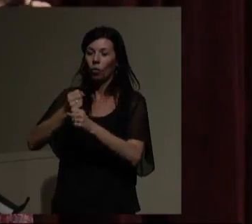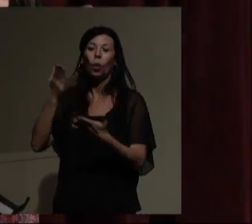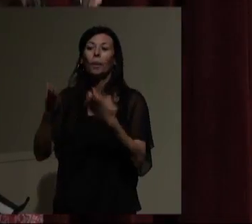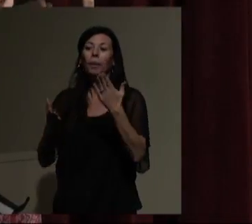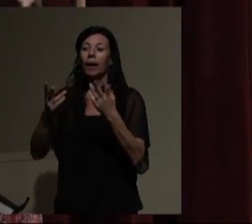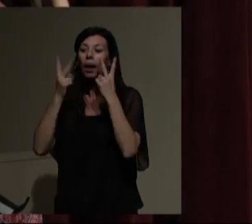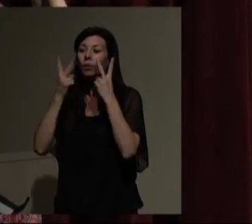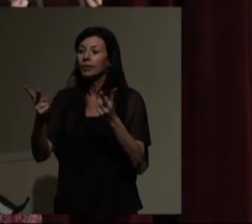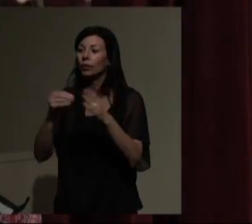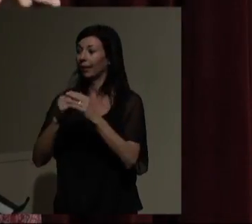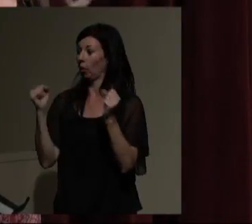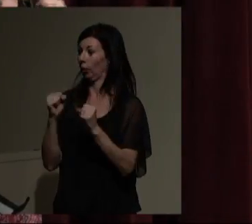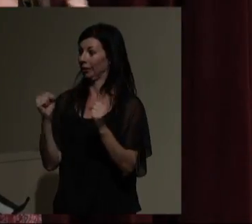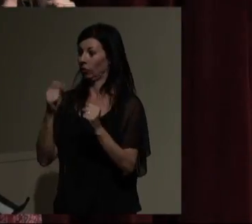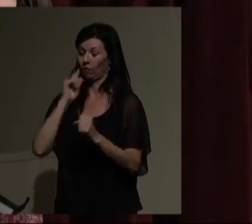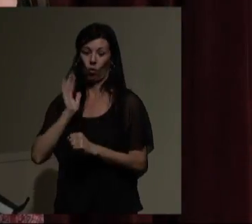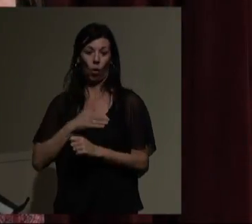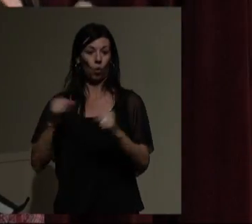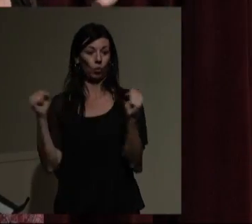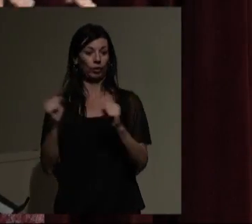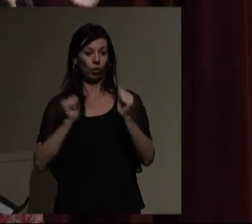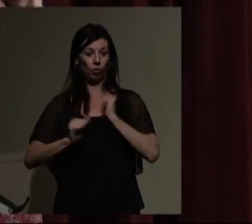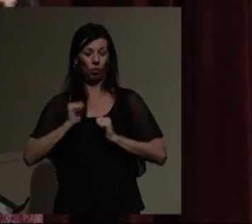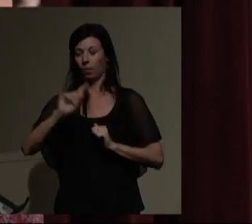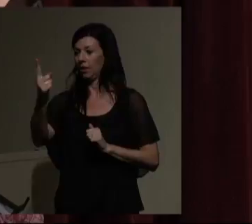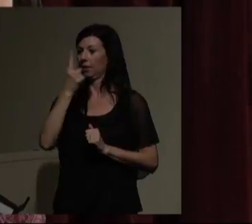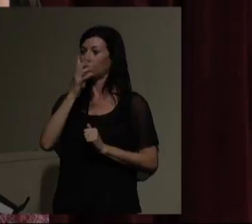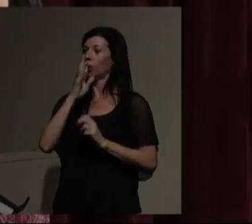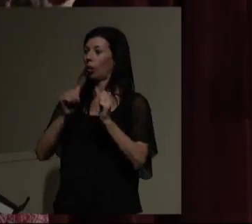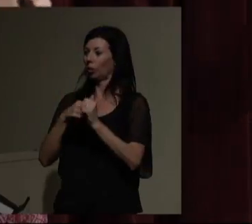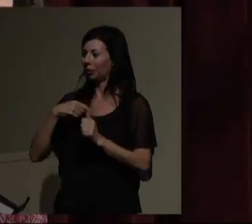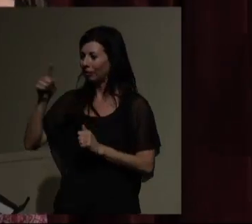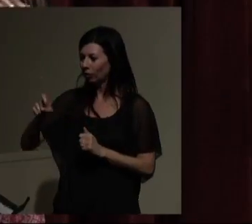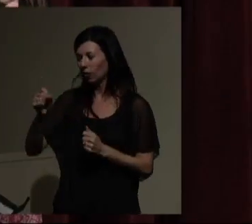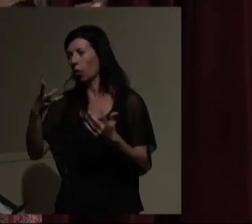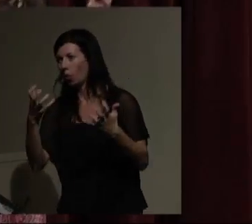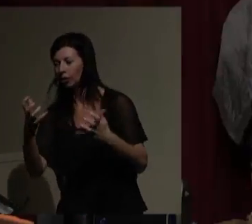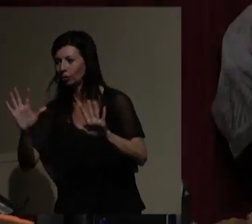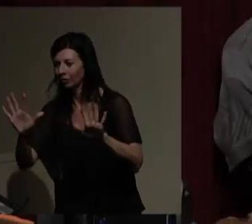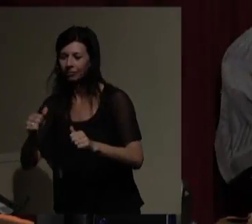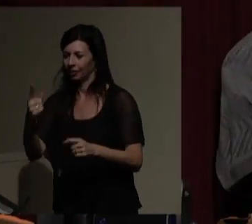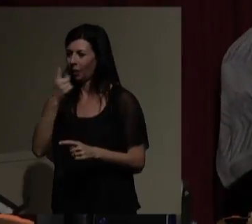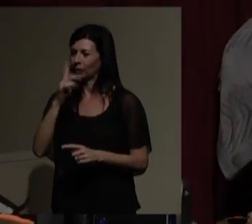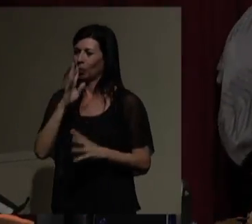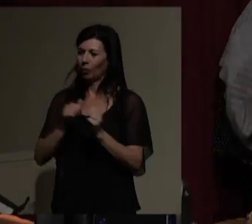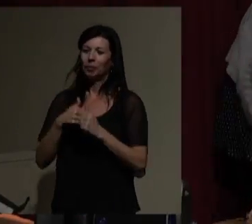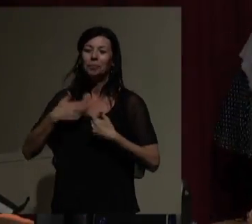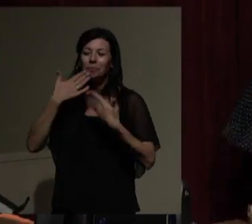I'll see you in the winter for the winter program. Come talk to me if you need to. Thank you, or want to.